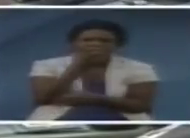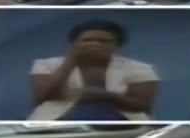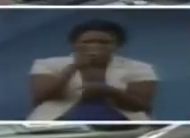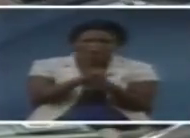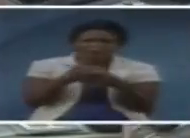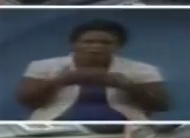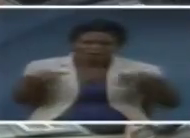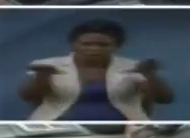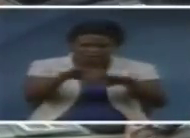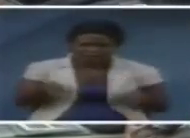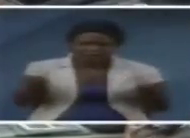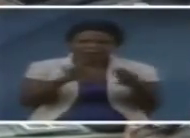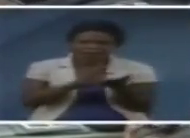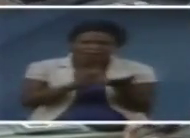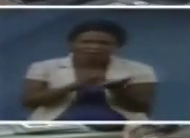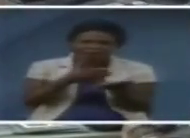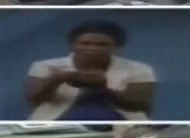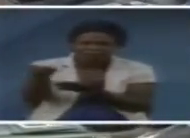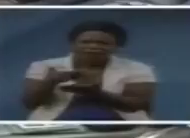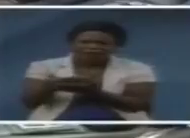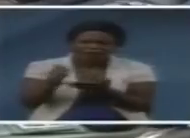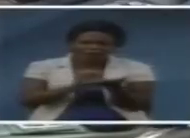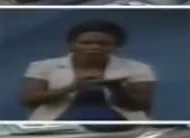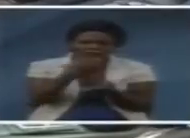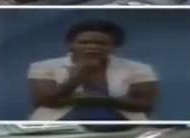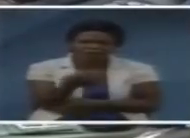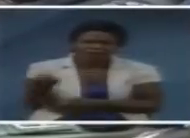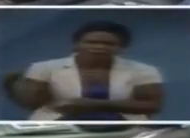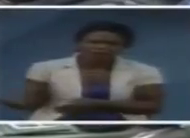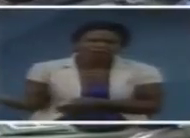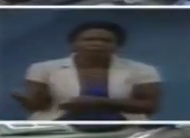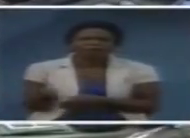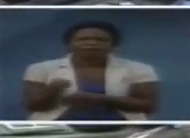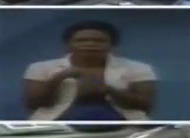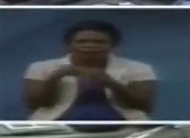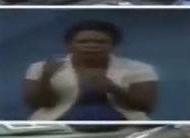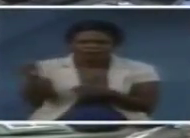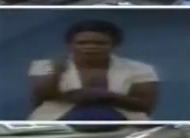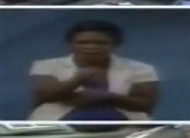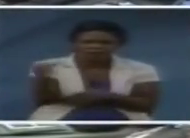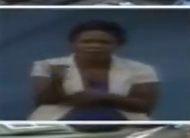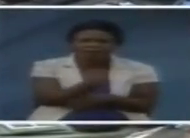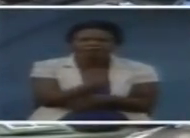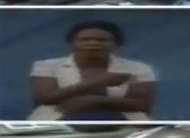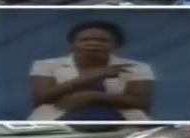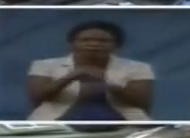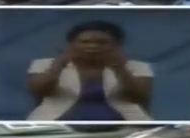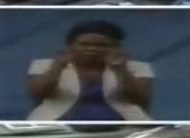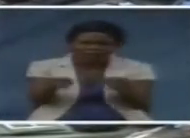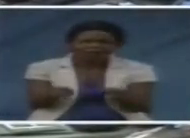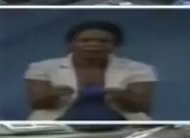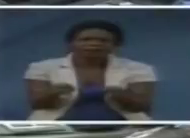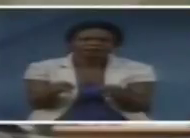ensuring availability and timely supply of drugs, procurement of medical equipment, recruitment of